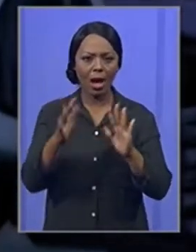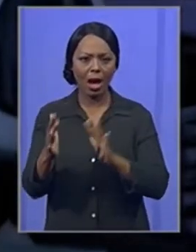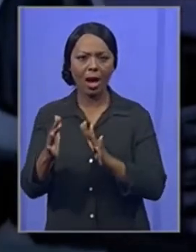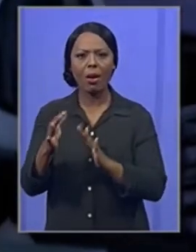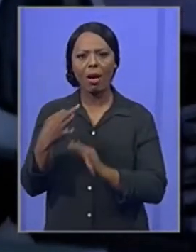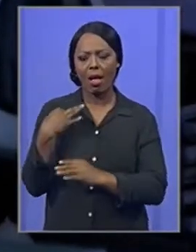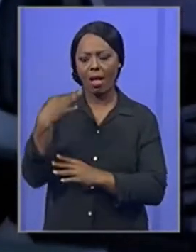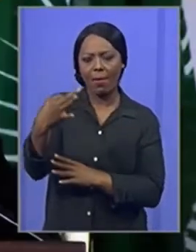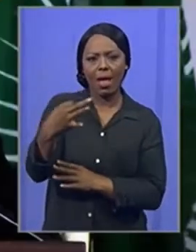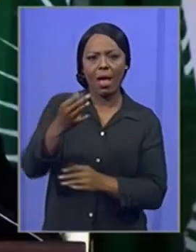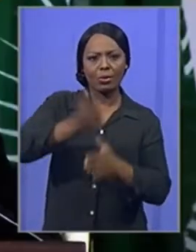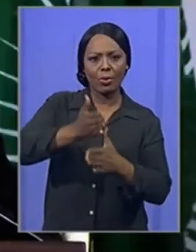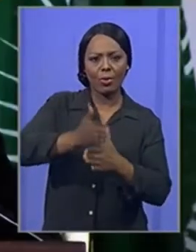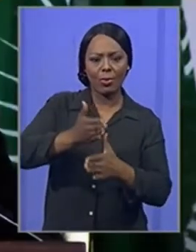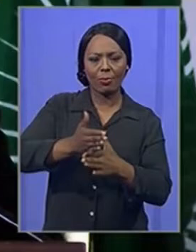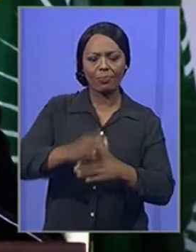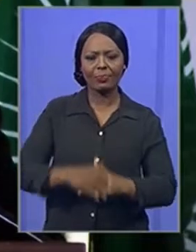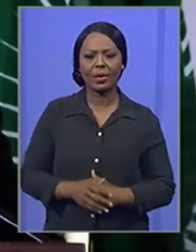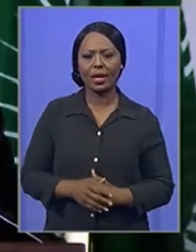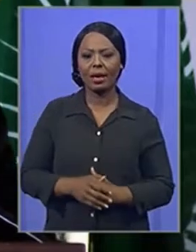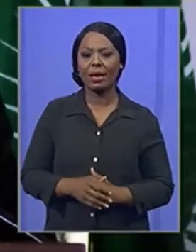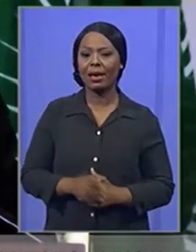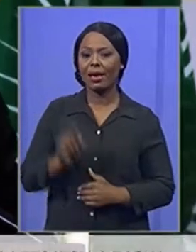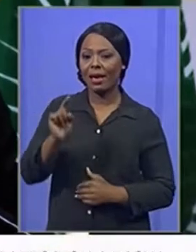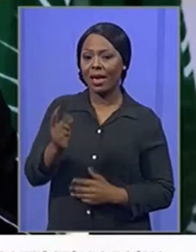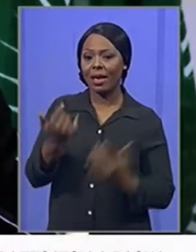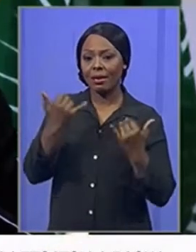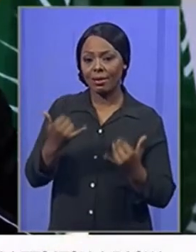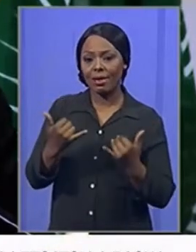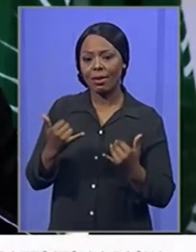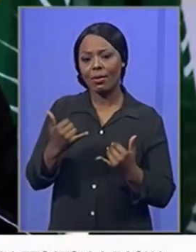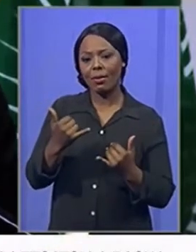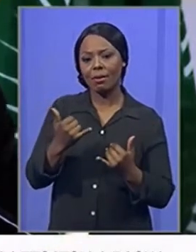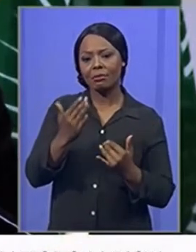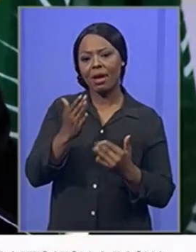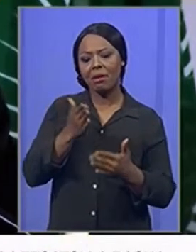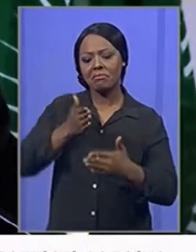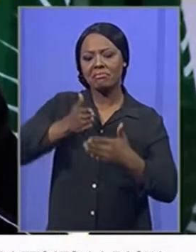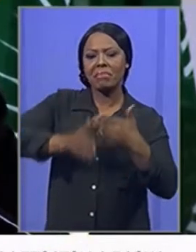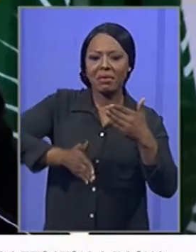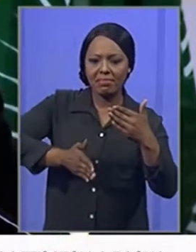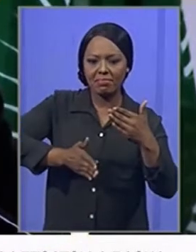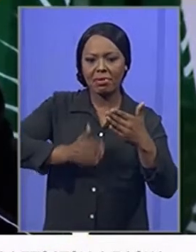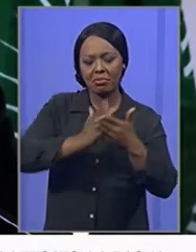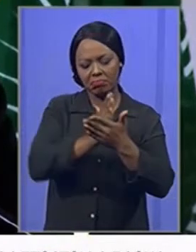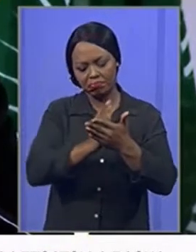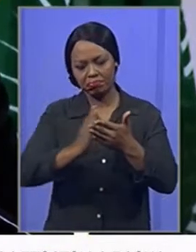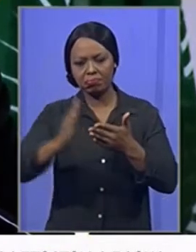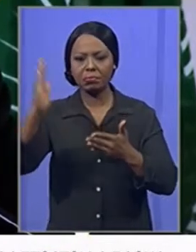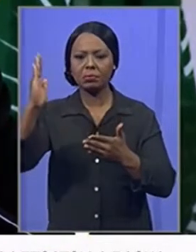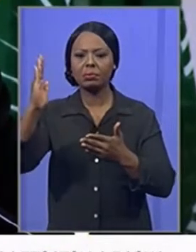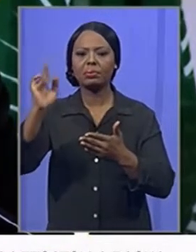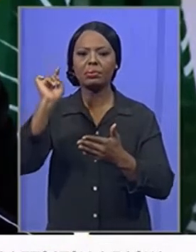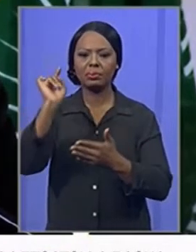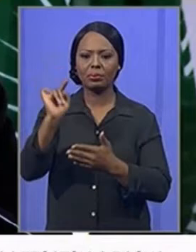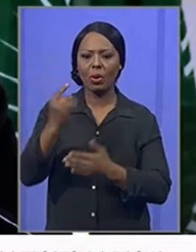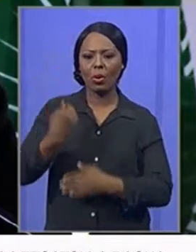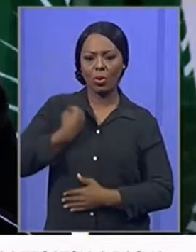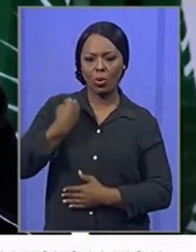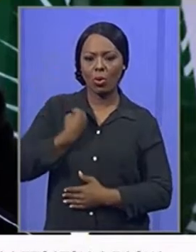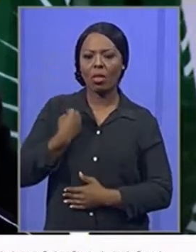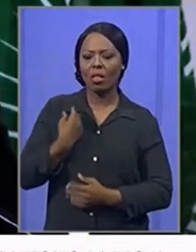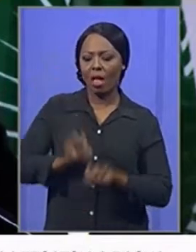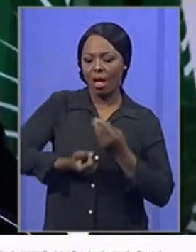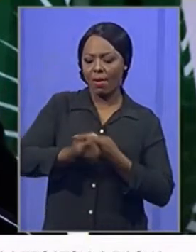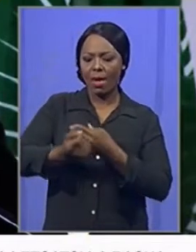Part of government's commitment to remove the barriers that young people confront when trying to